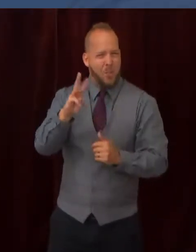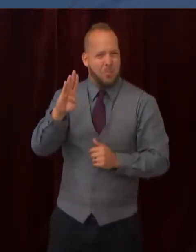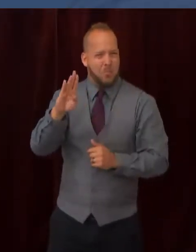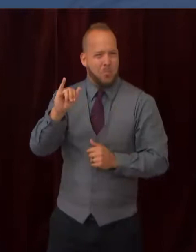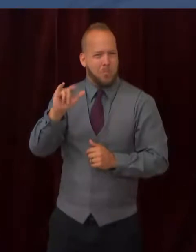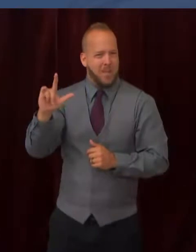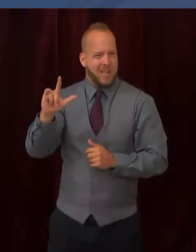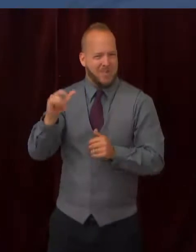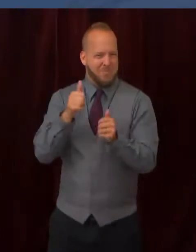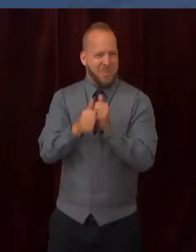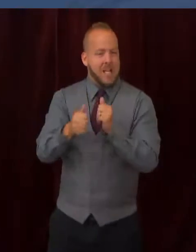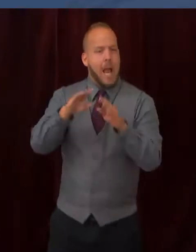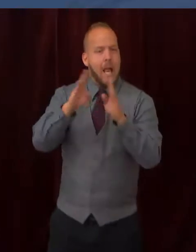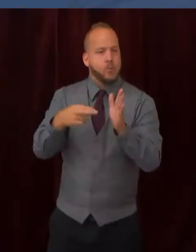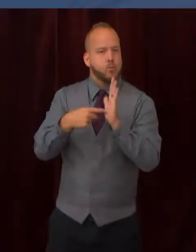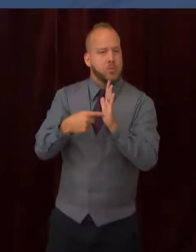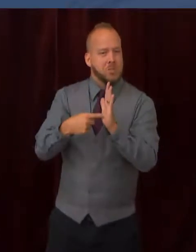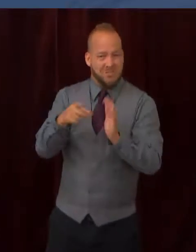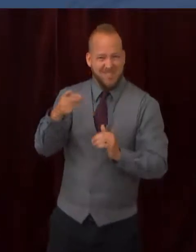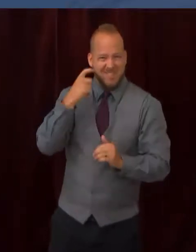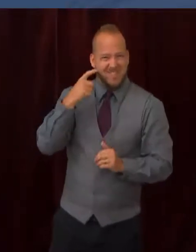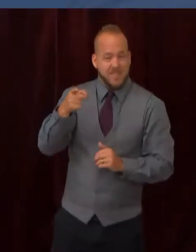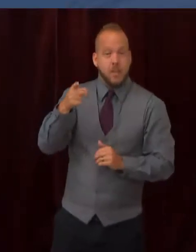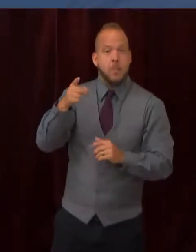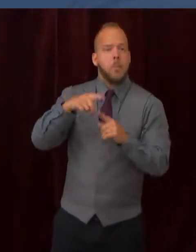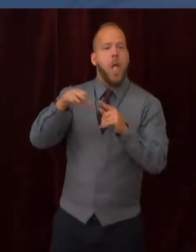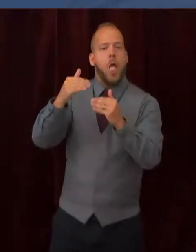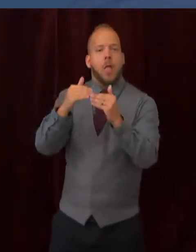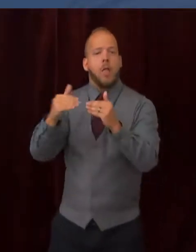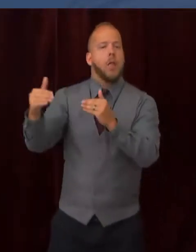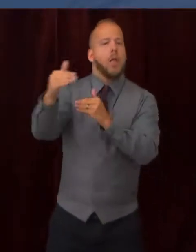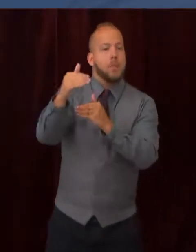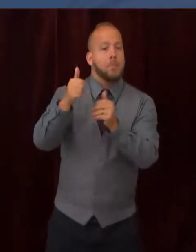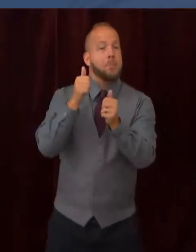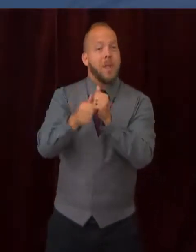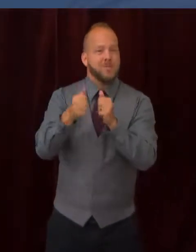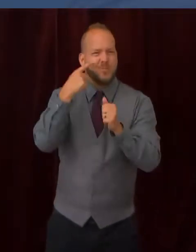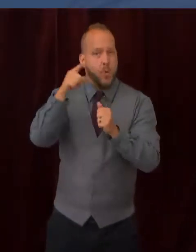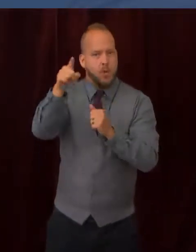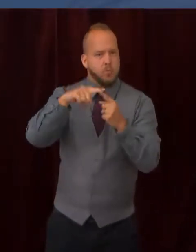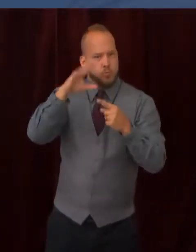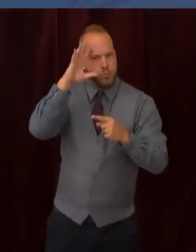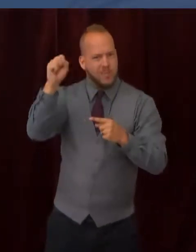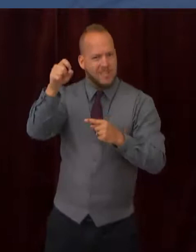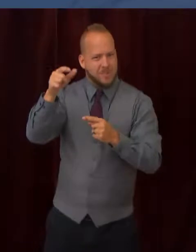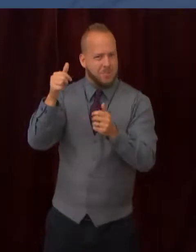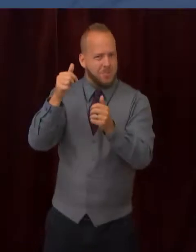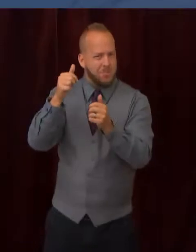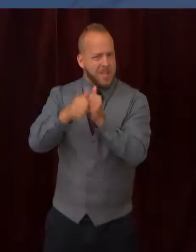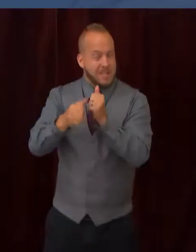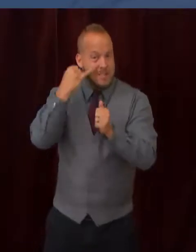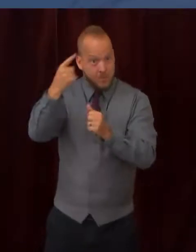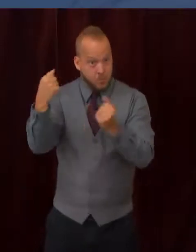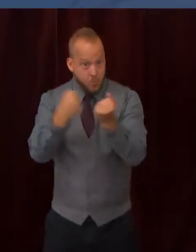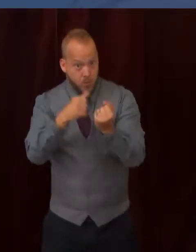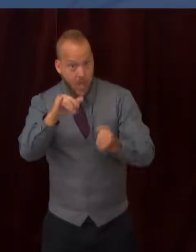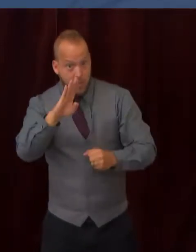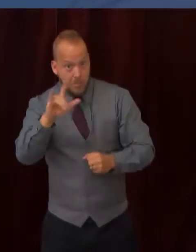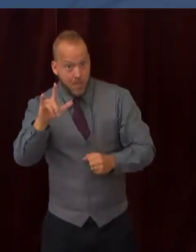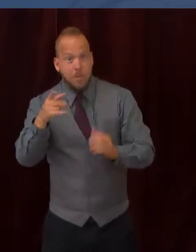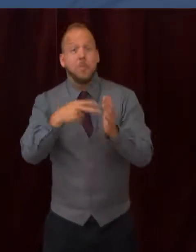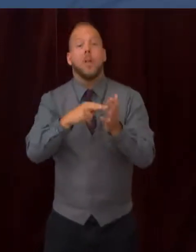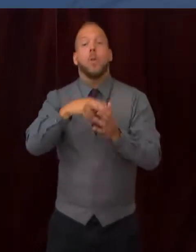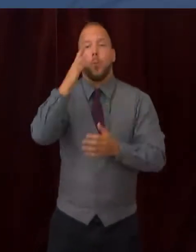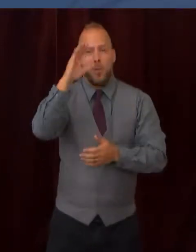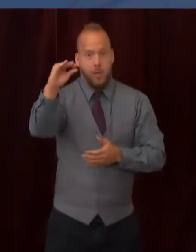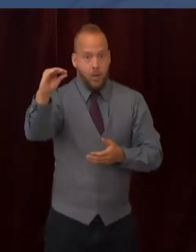budgets because of COVID-19. And now this. That's the most obvious thing that I can think of. Now, as I've said, we've made some